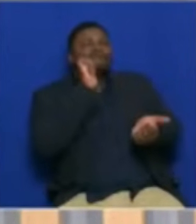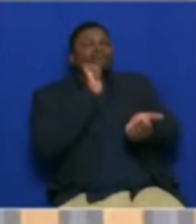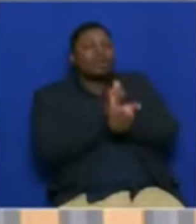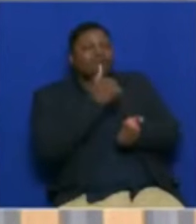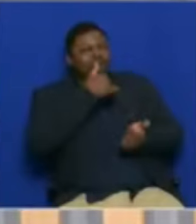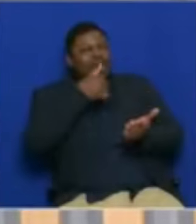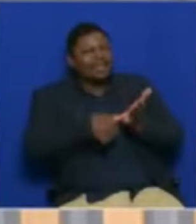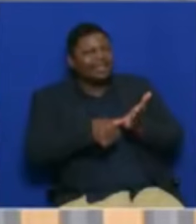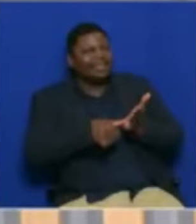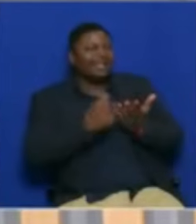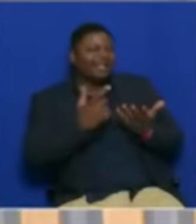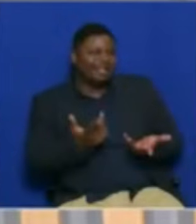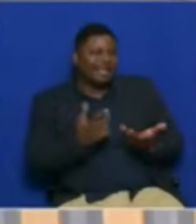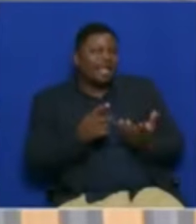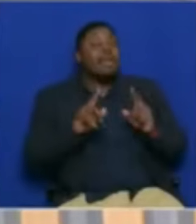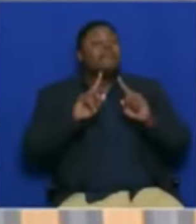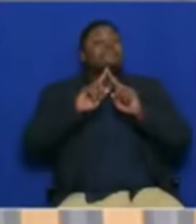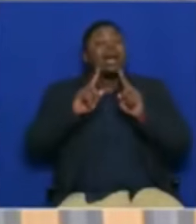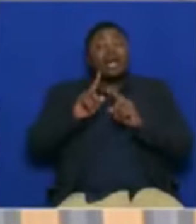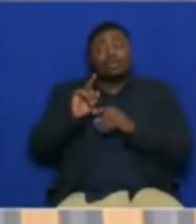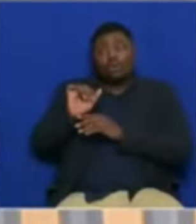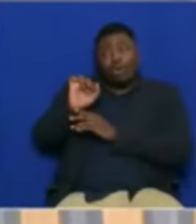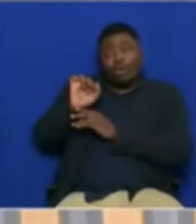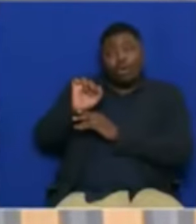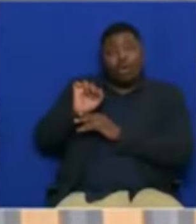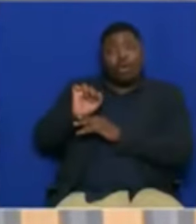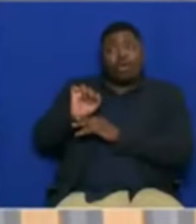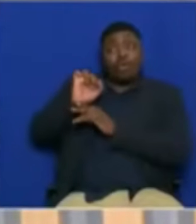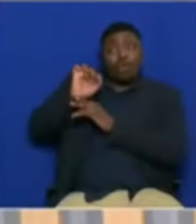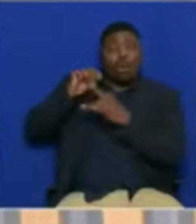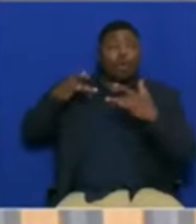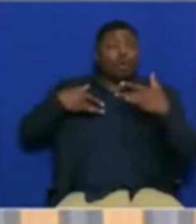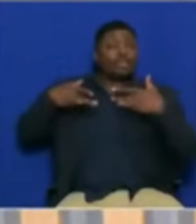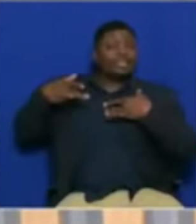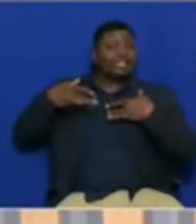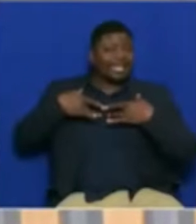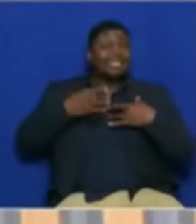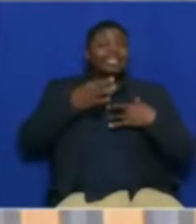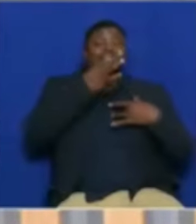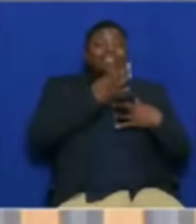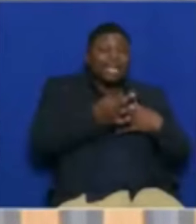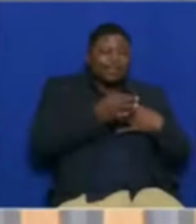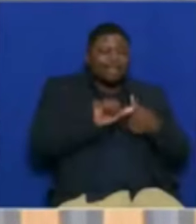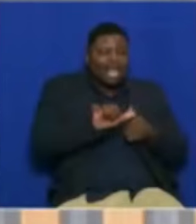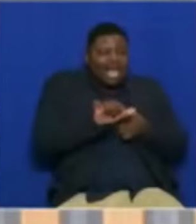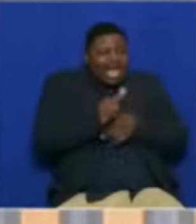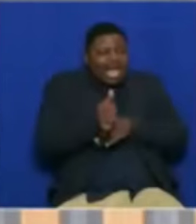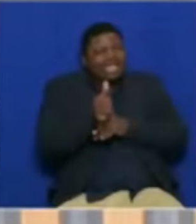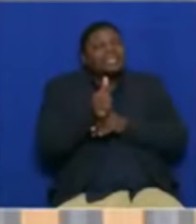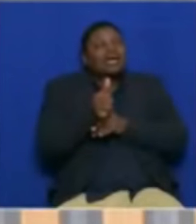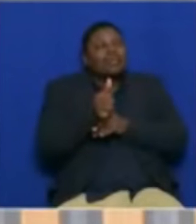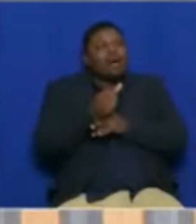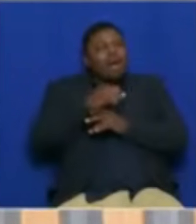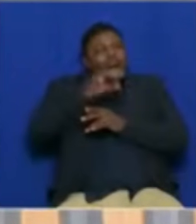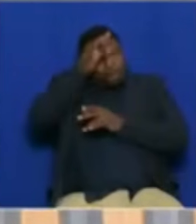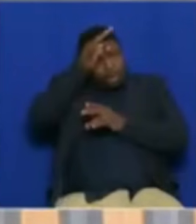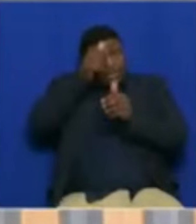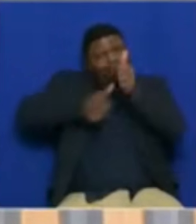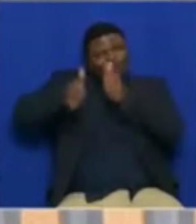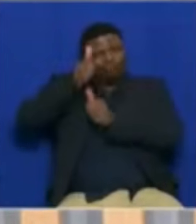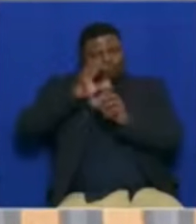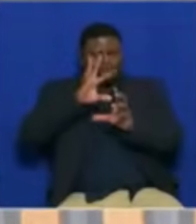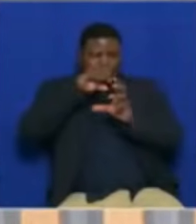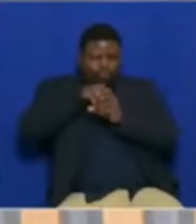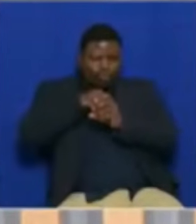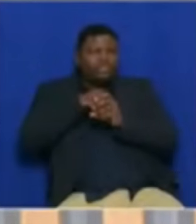that they didn't include other generals, and you specify General Khan. You don't mention anyone else. You Yes. say like General Khan,